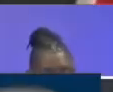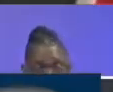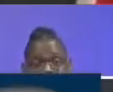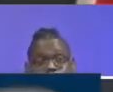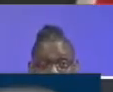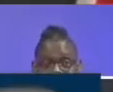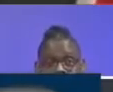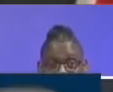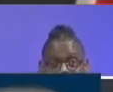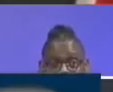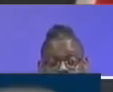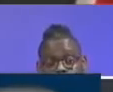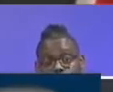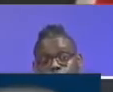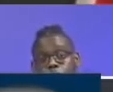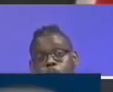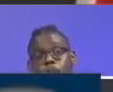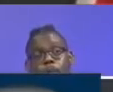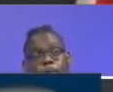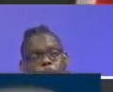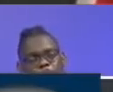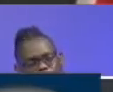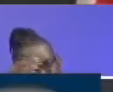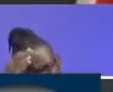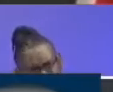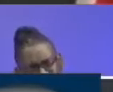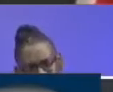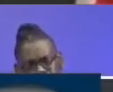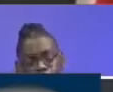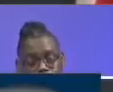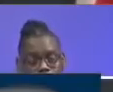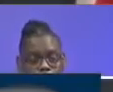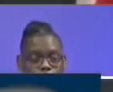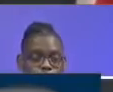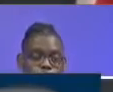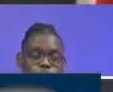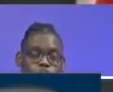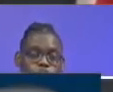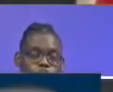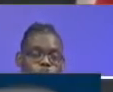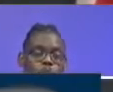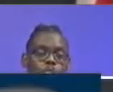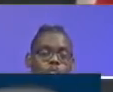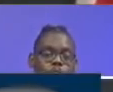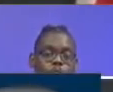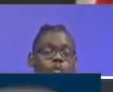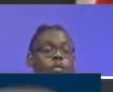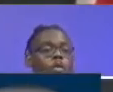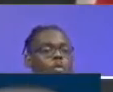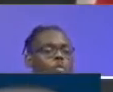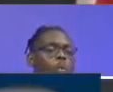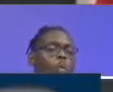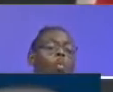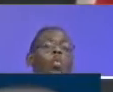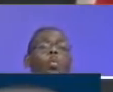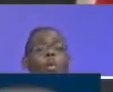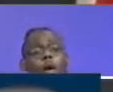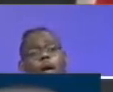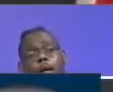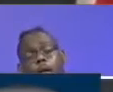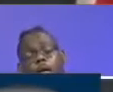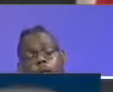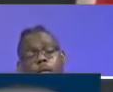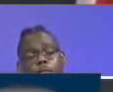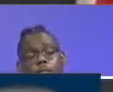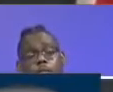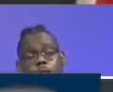in opposition would not necessarily change the decision